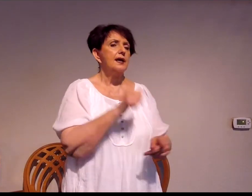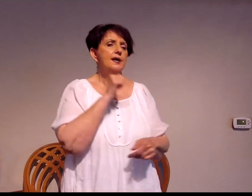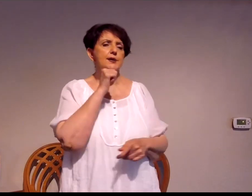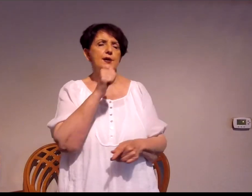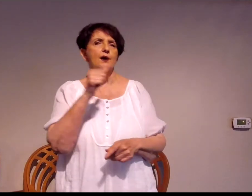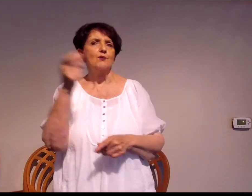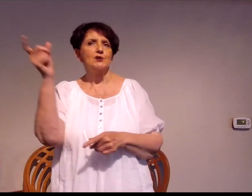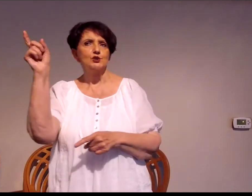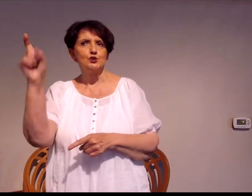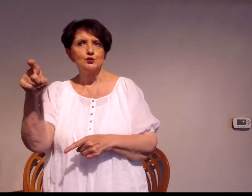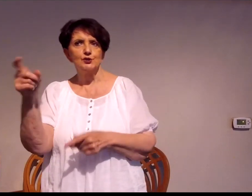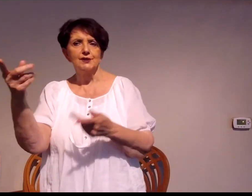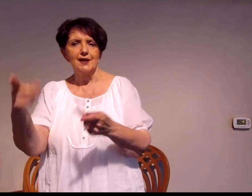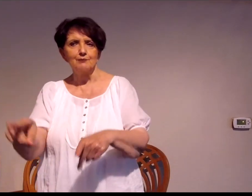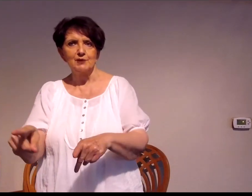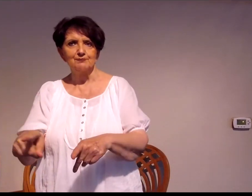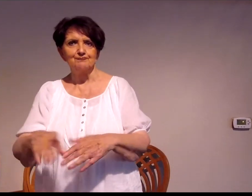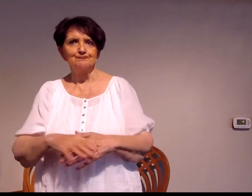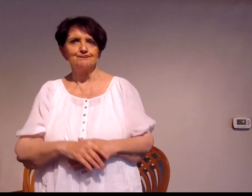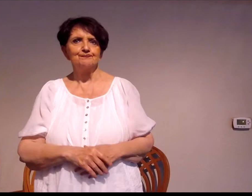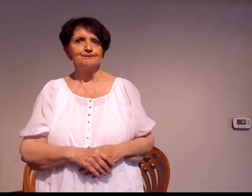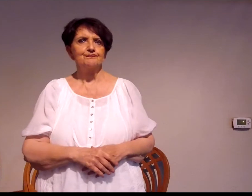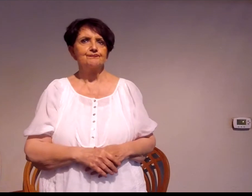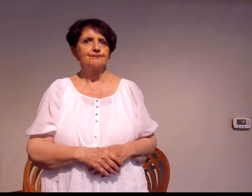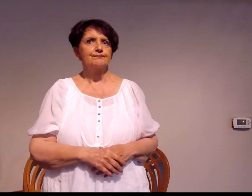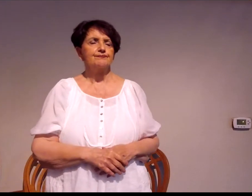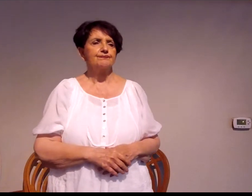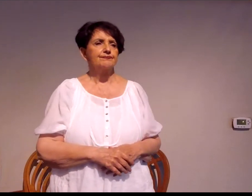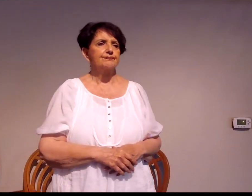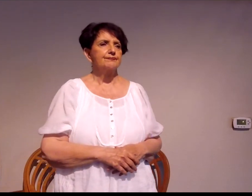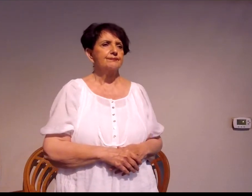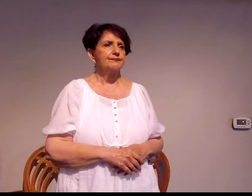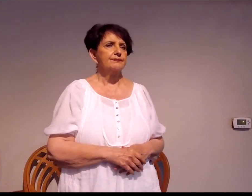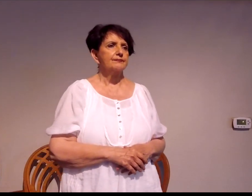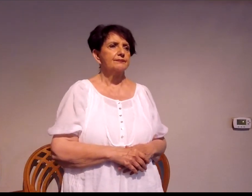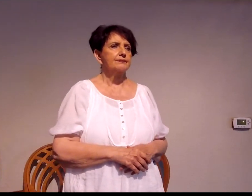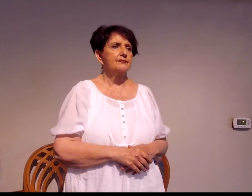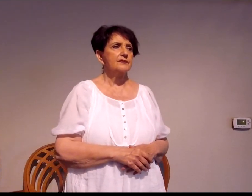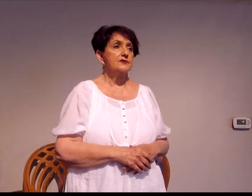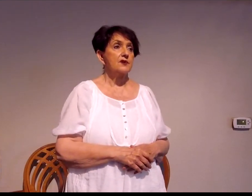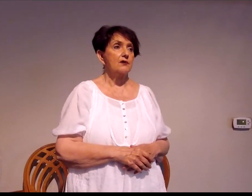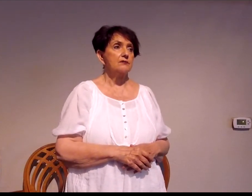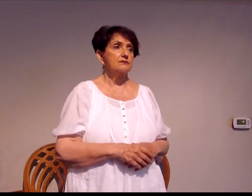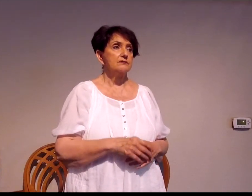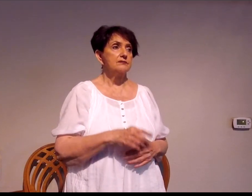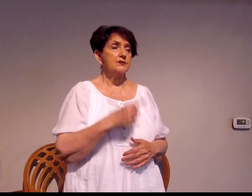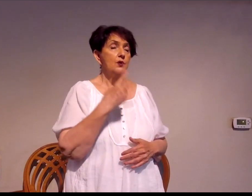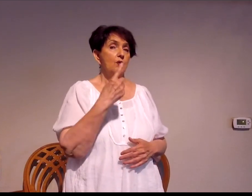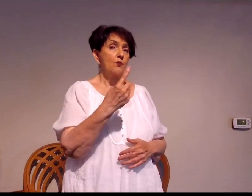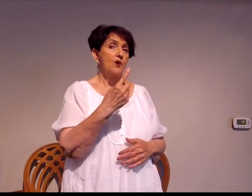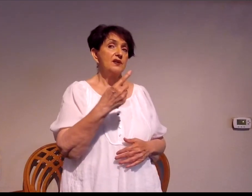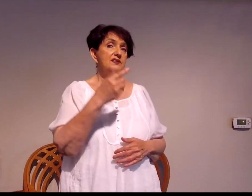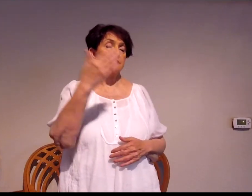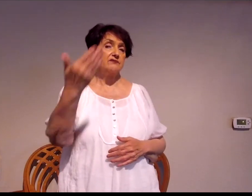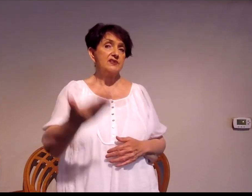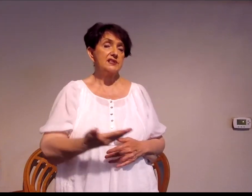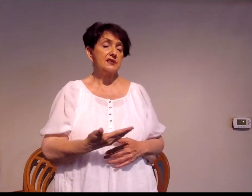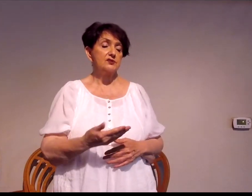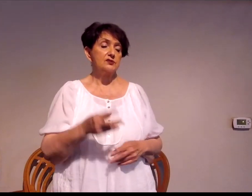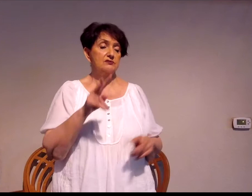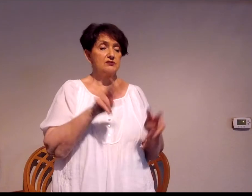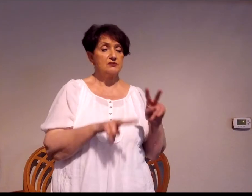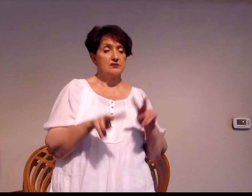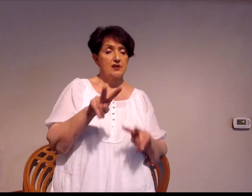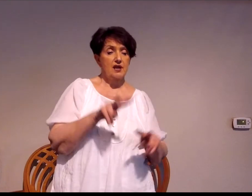be. And so, one invitation for us to look at and to rumble